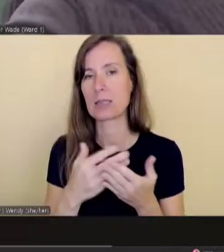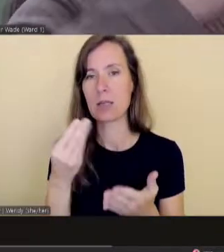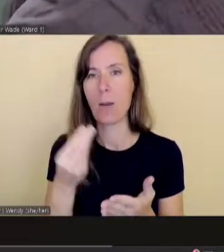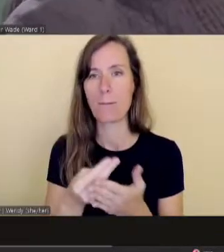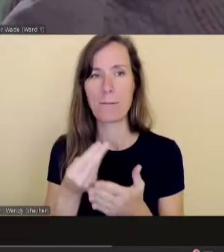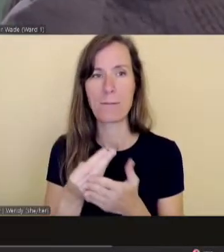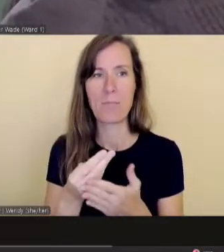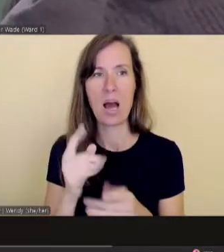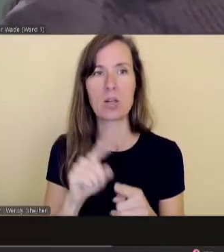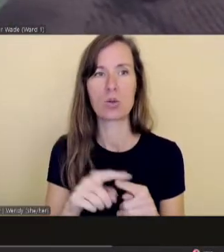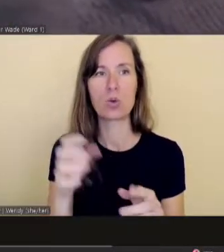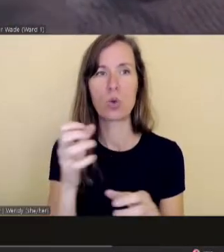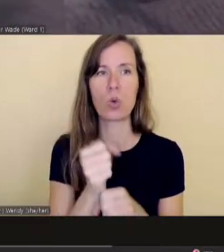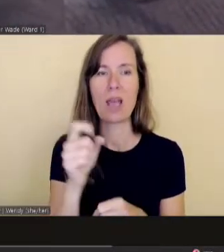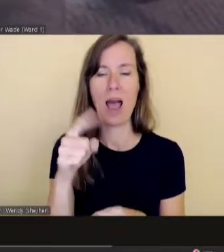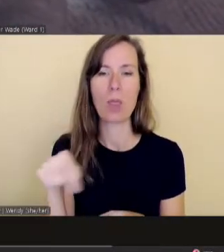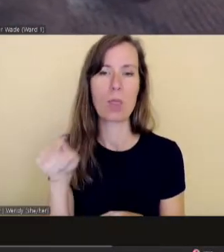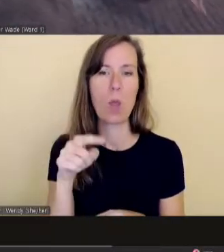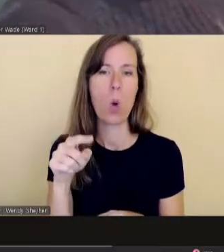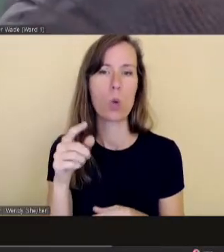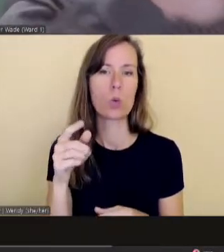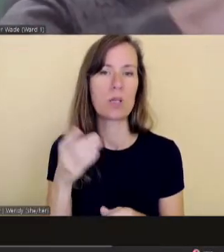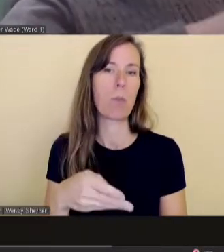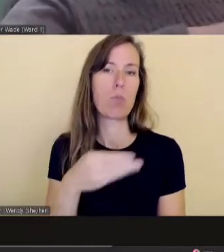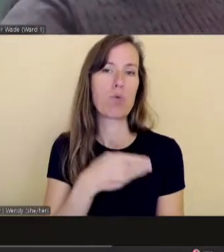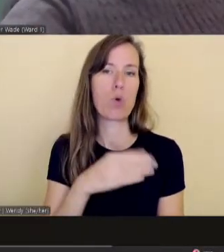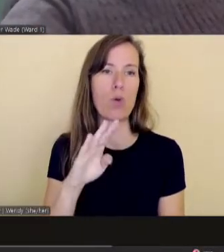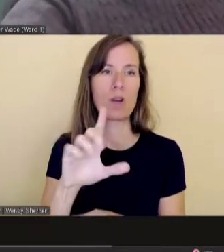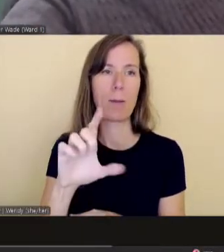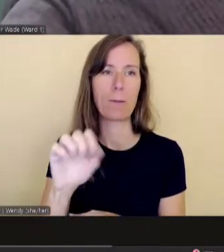get those enhanced bleachers. Over.